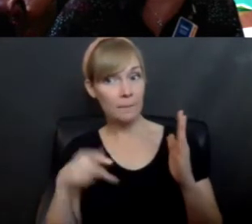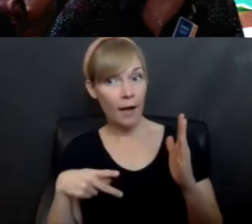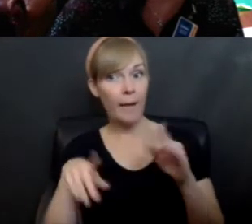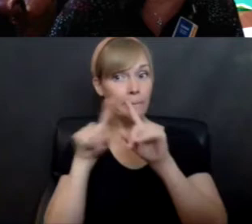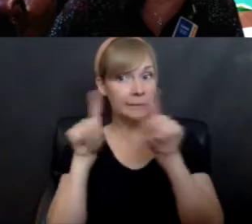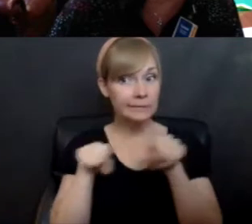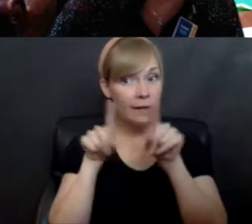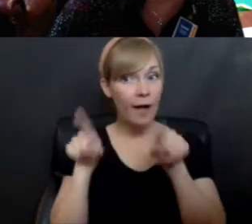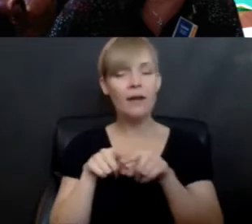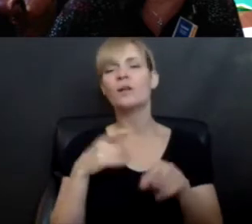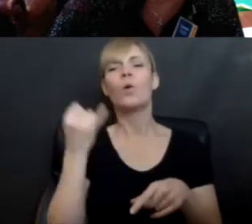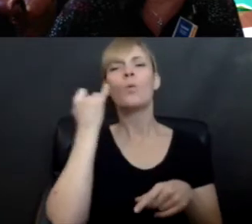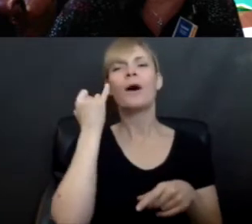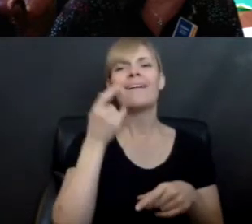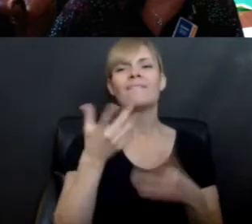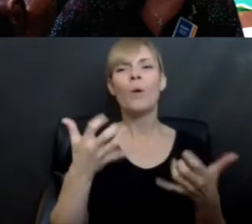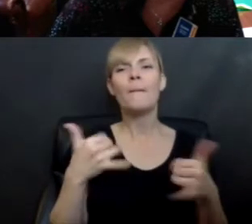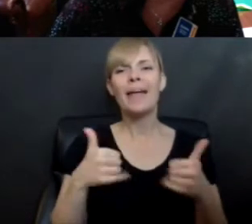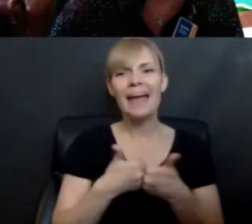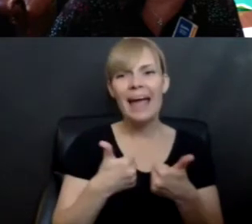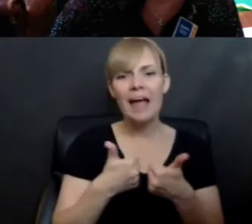about if you want to play a game and you don't know how to play it?